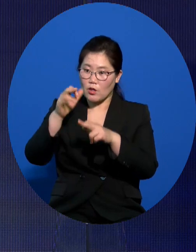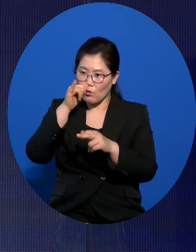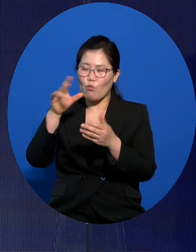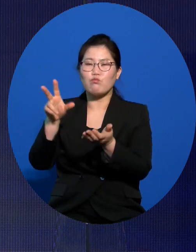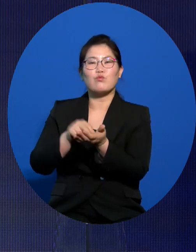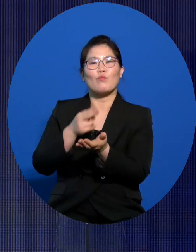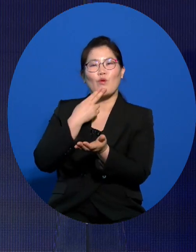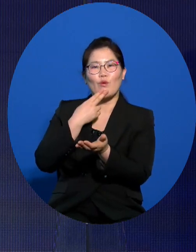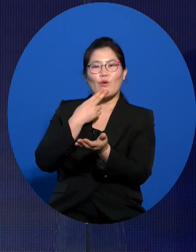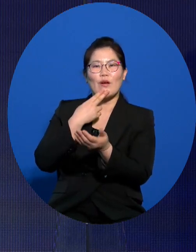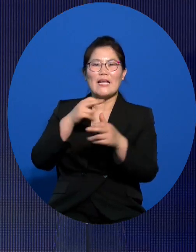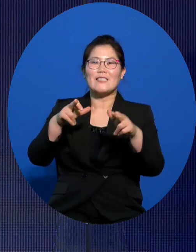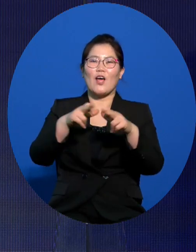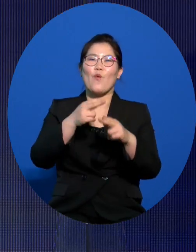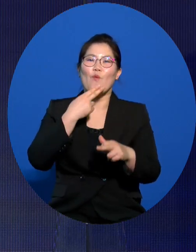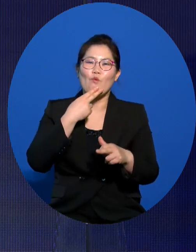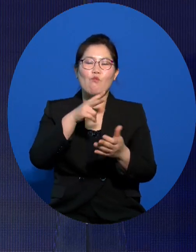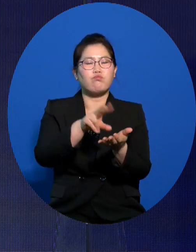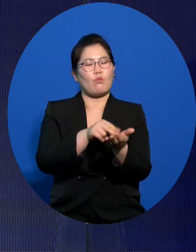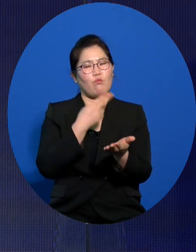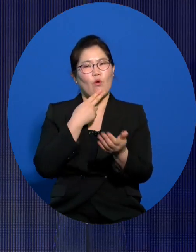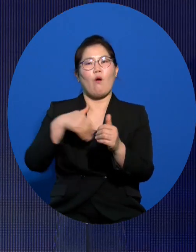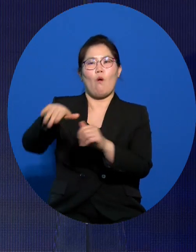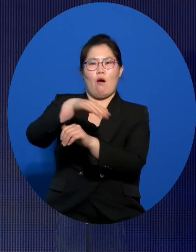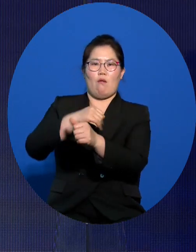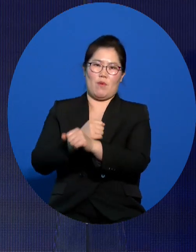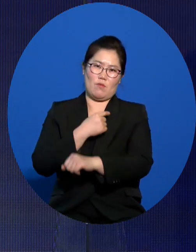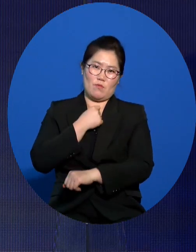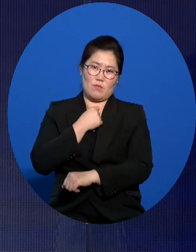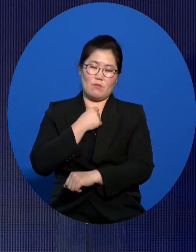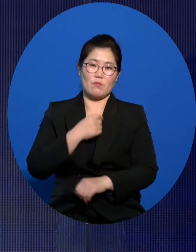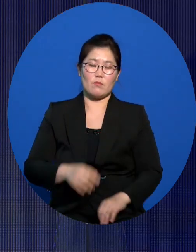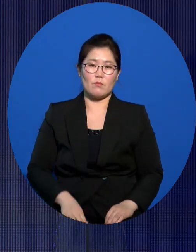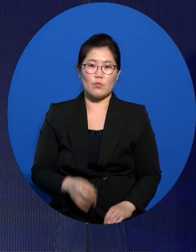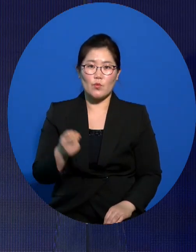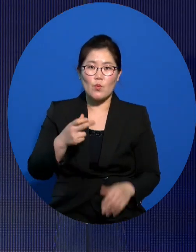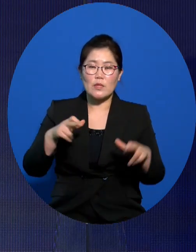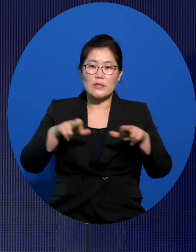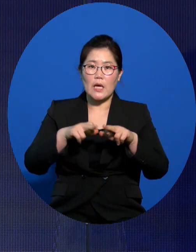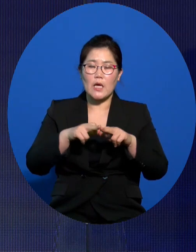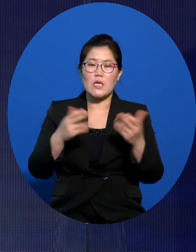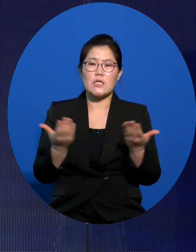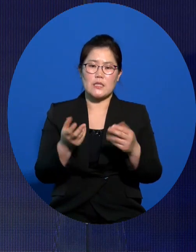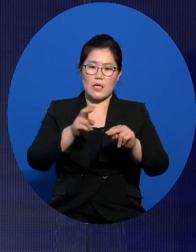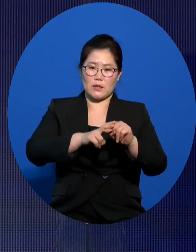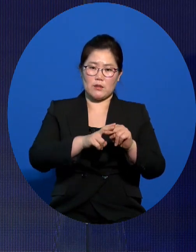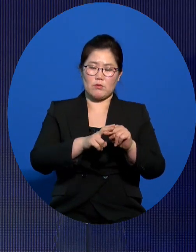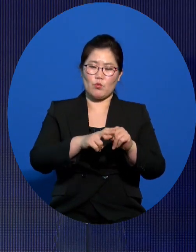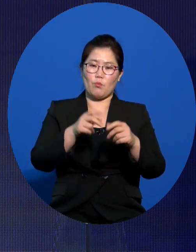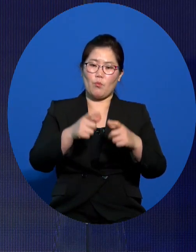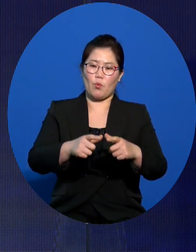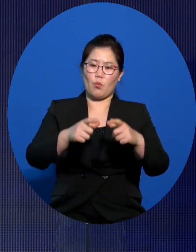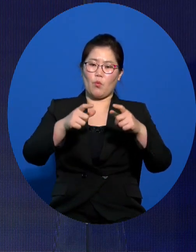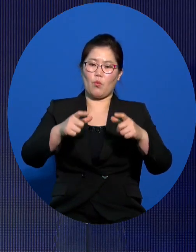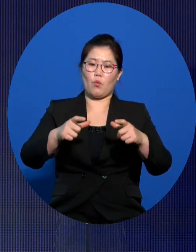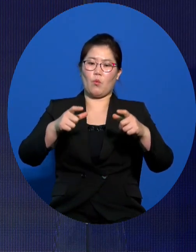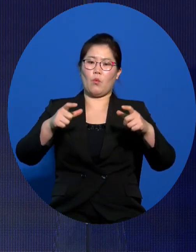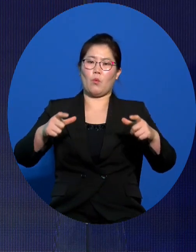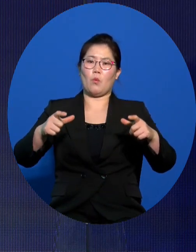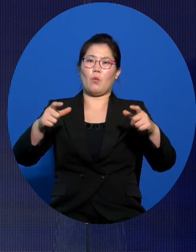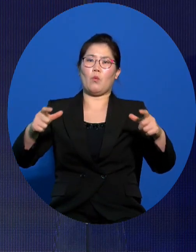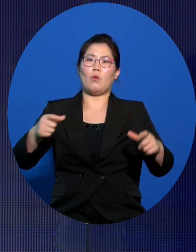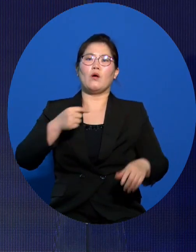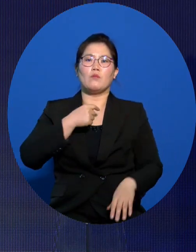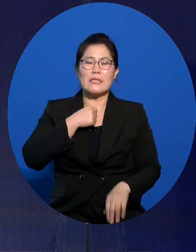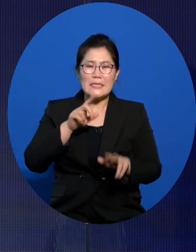those without disabilities. So we want the joint efforts made, and by doing that, we want